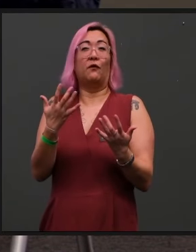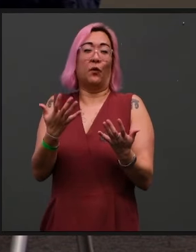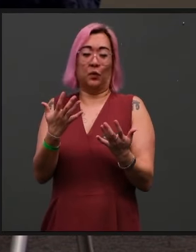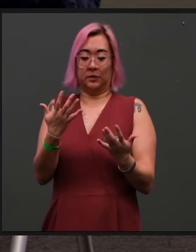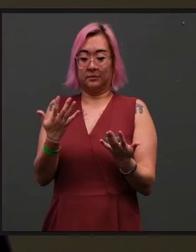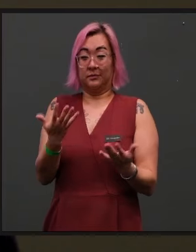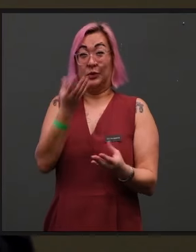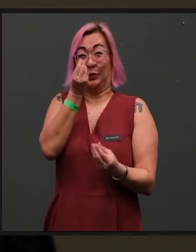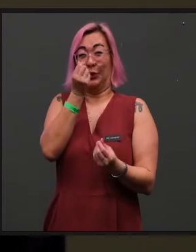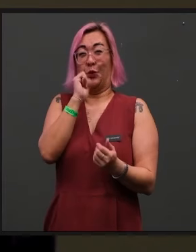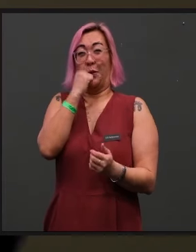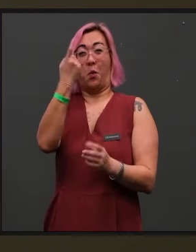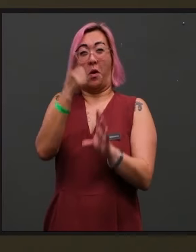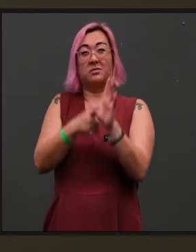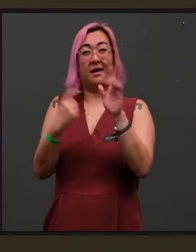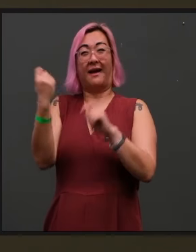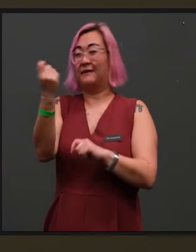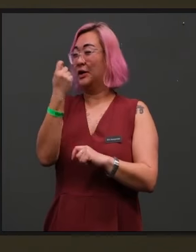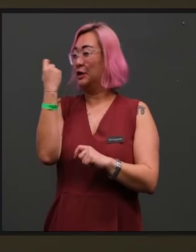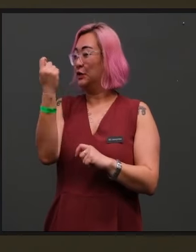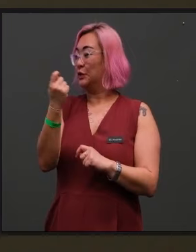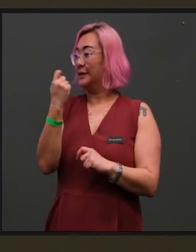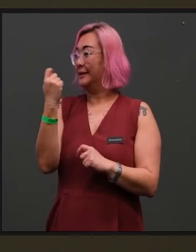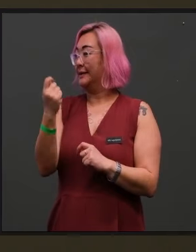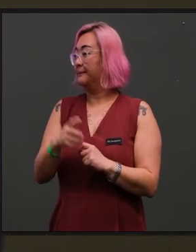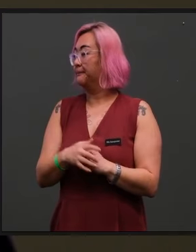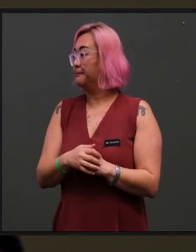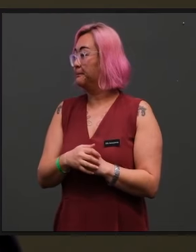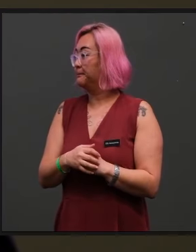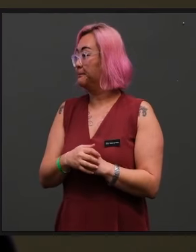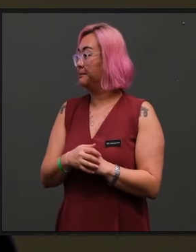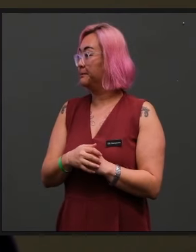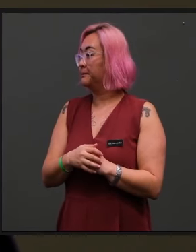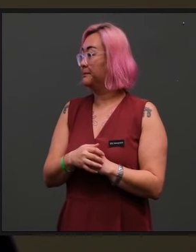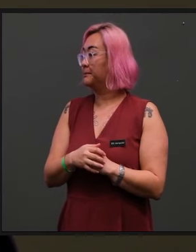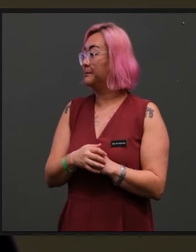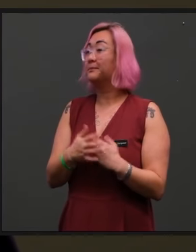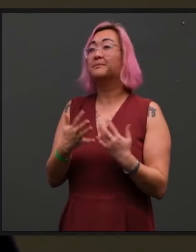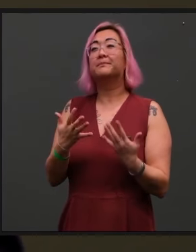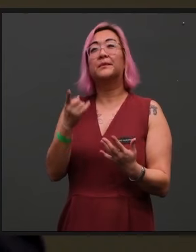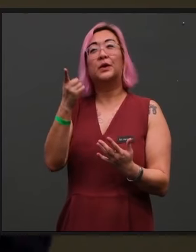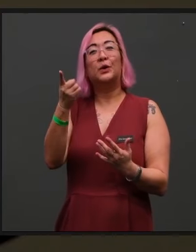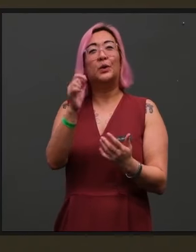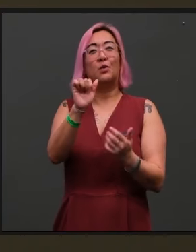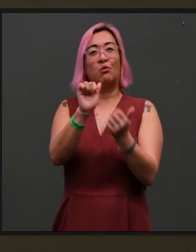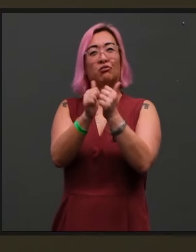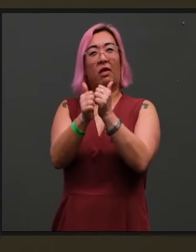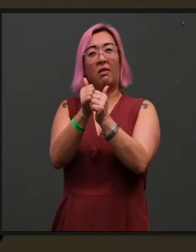So I guess now that you and Joseph have this under your belt, like,